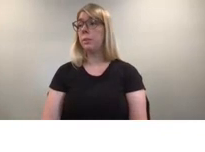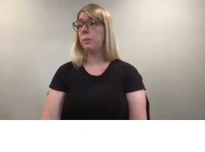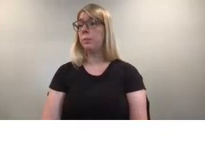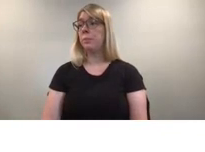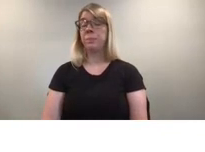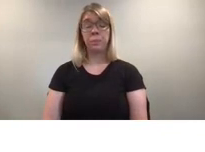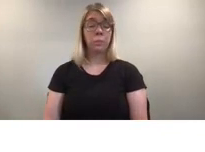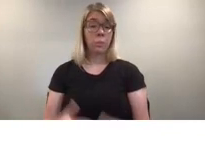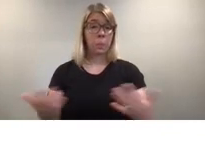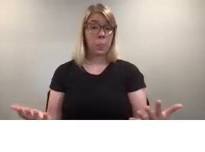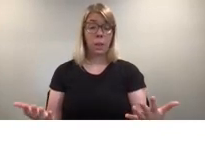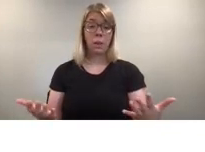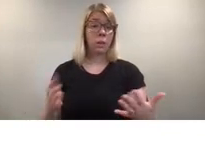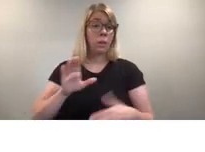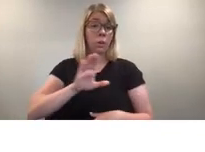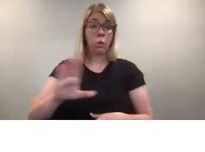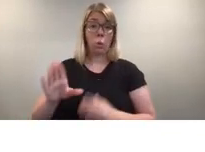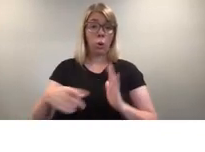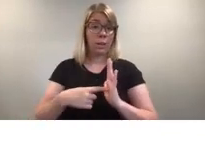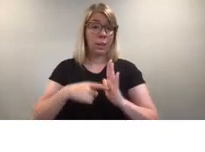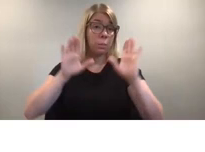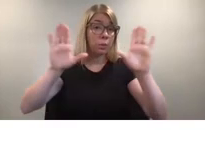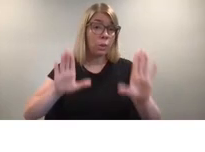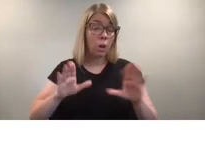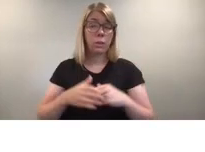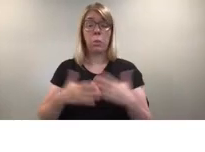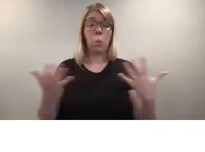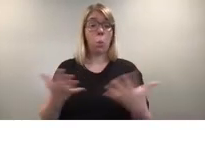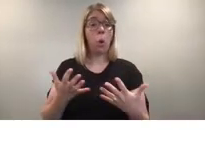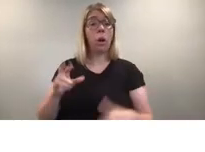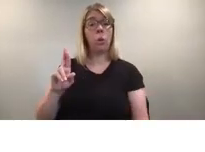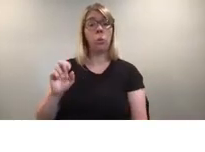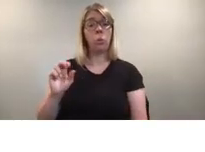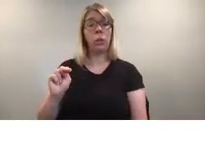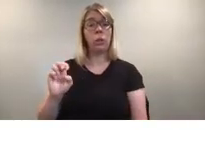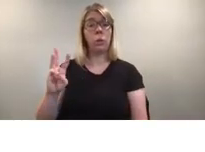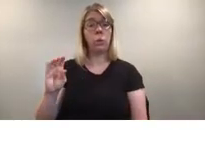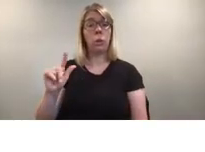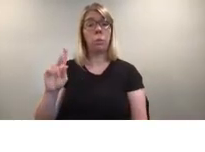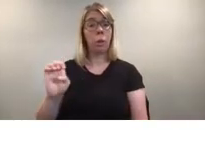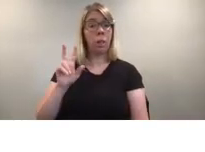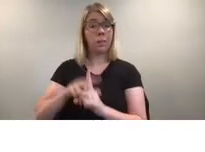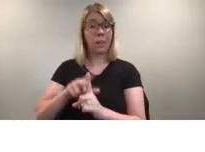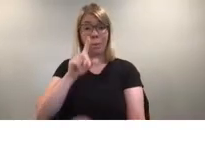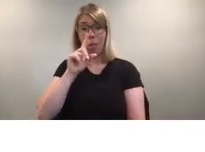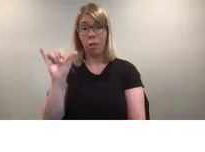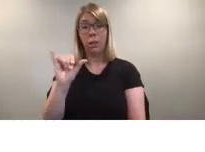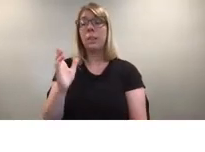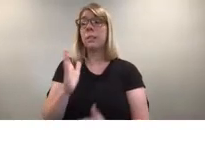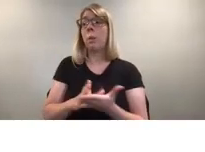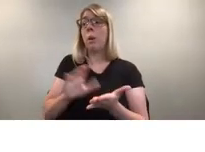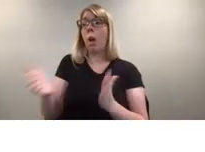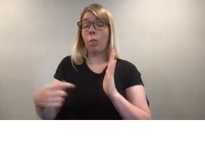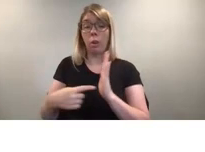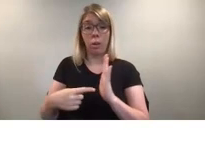So those are some really awesome examples of what a renewable assignment could be. And so here are a couple of other ones. So social annotation